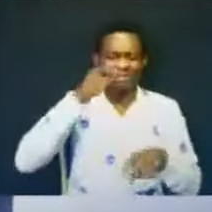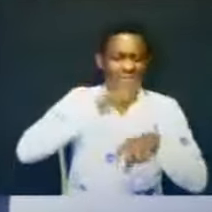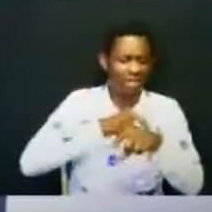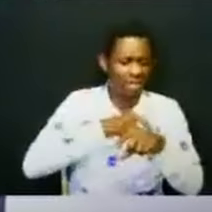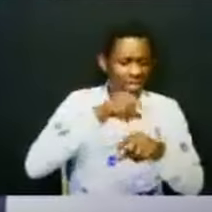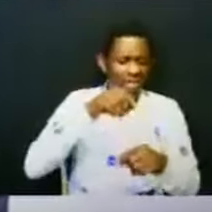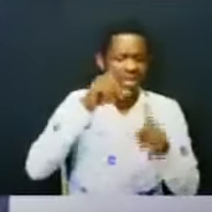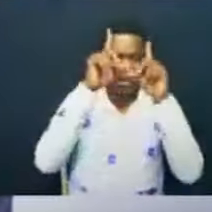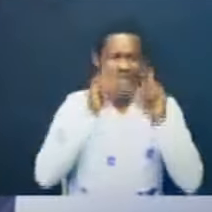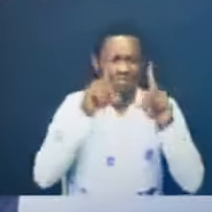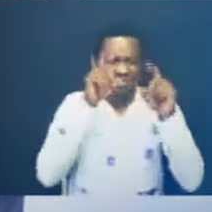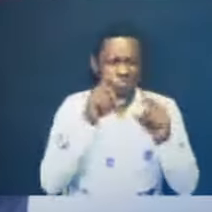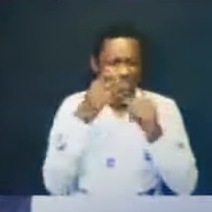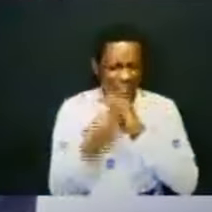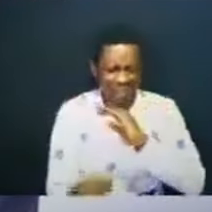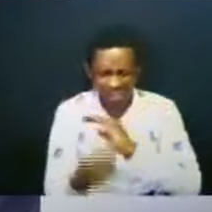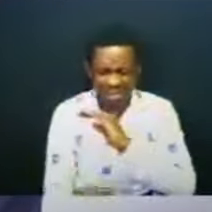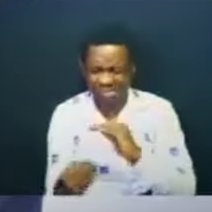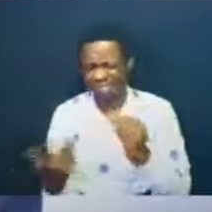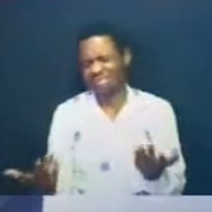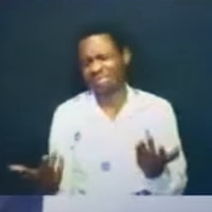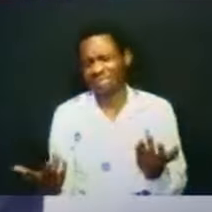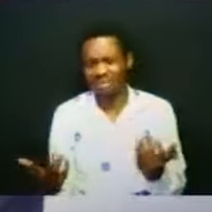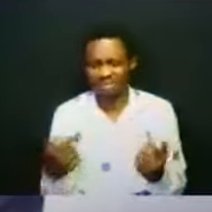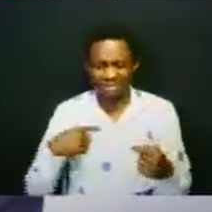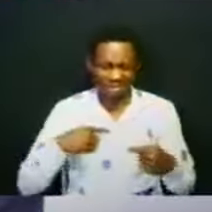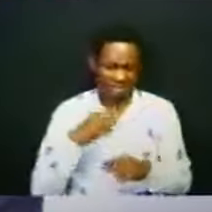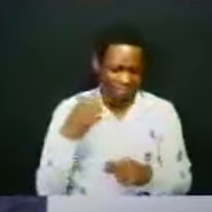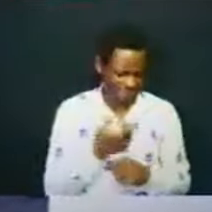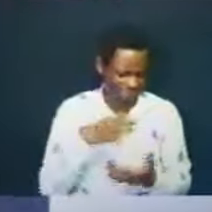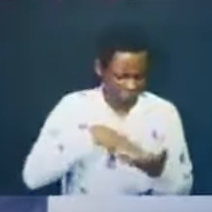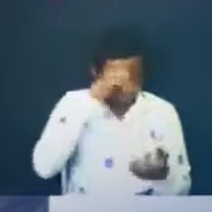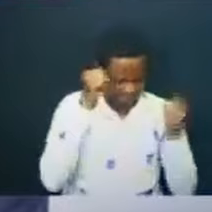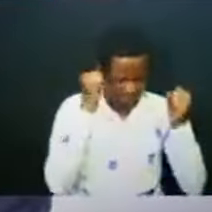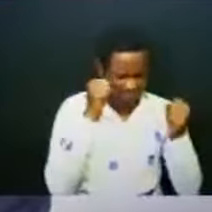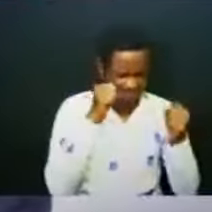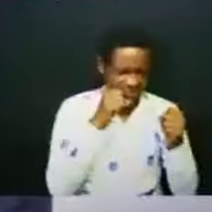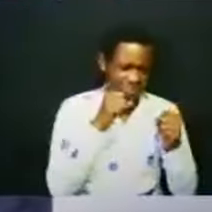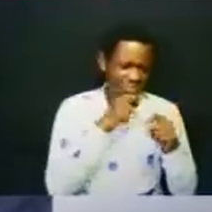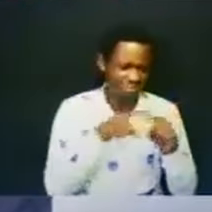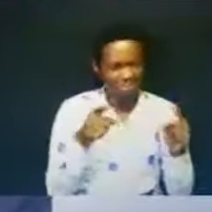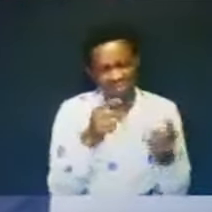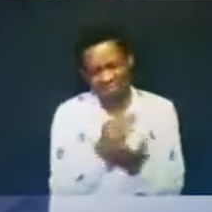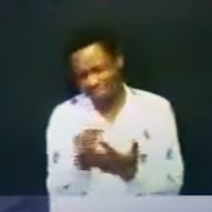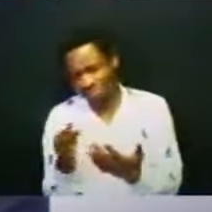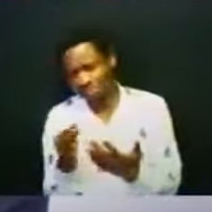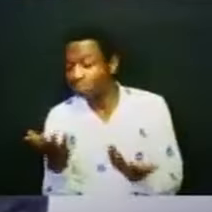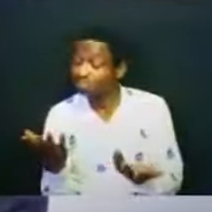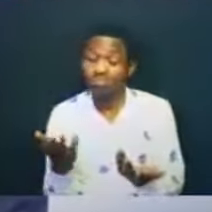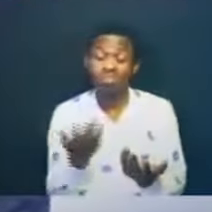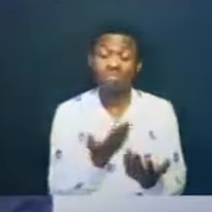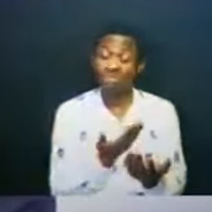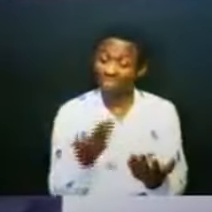but I did my best. Why? Sometimes these things can happen. And famous were suing the year and so she bit me a ma no